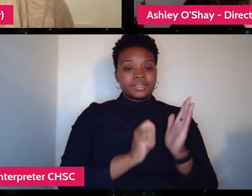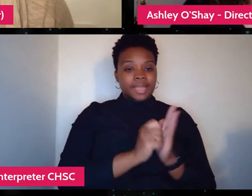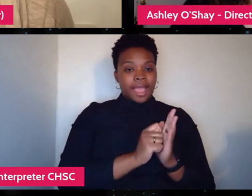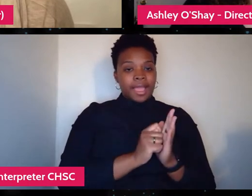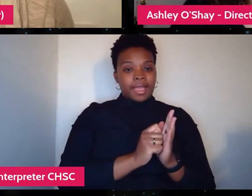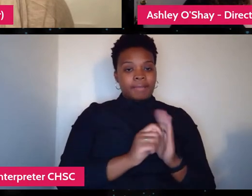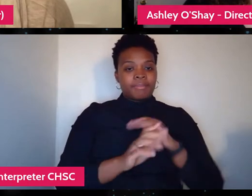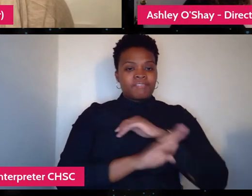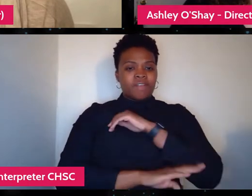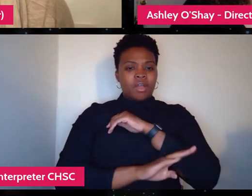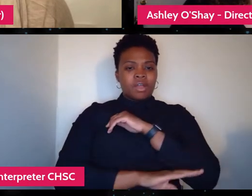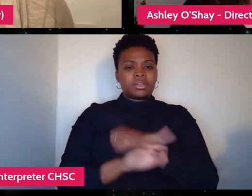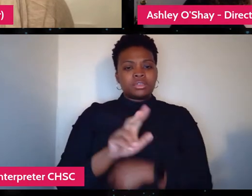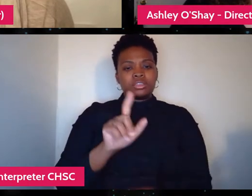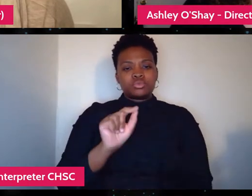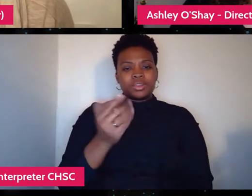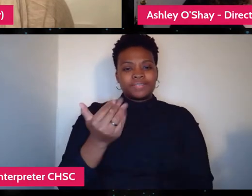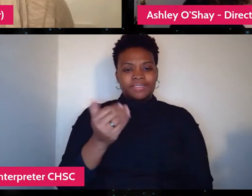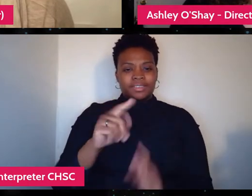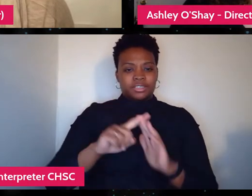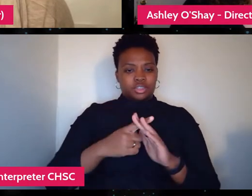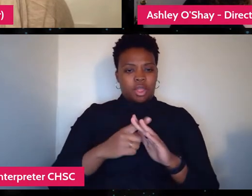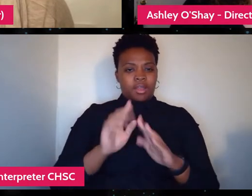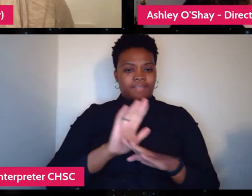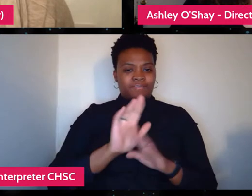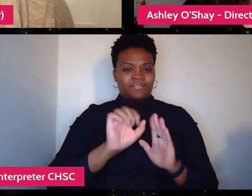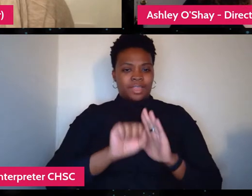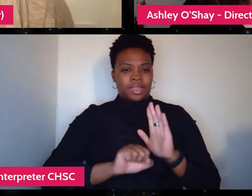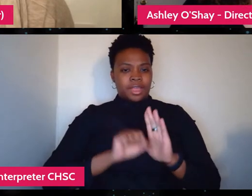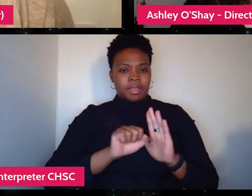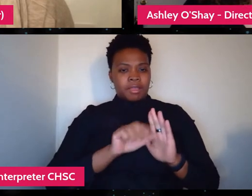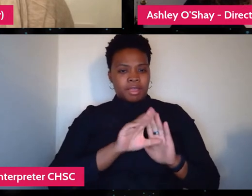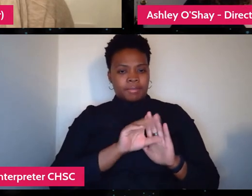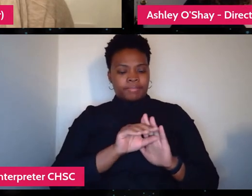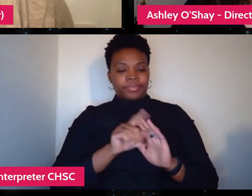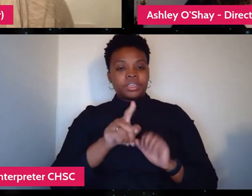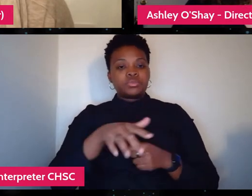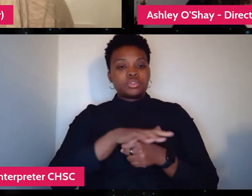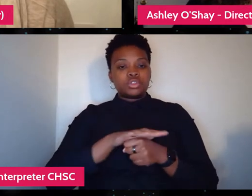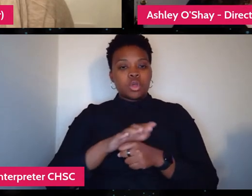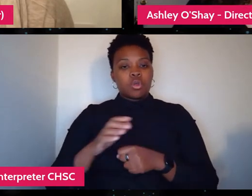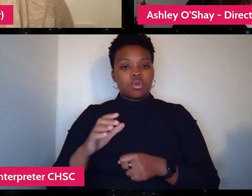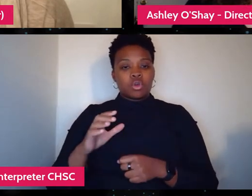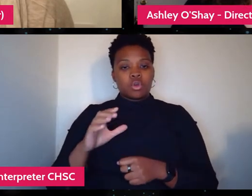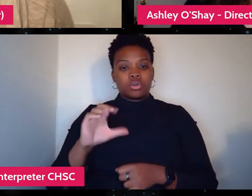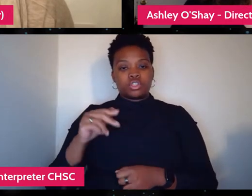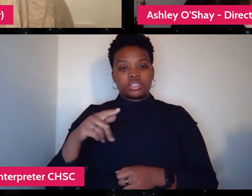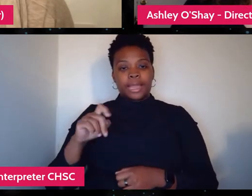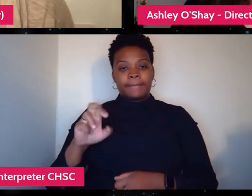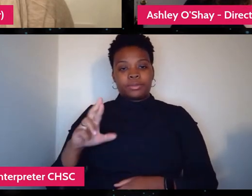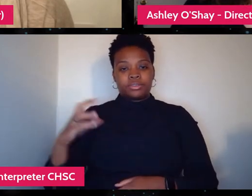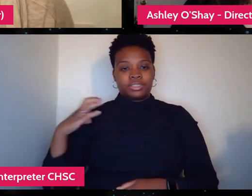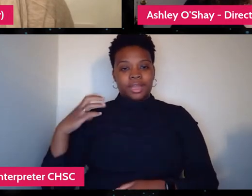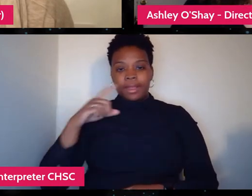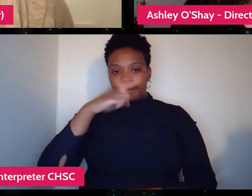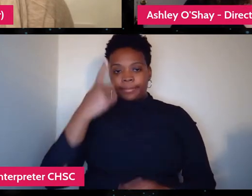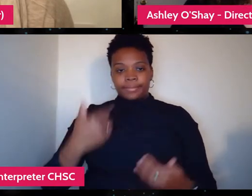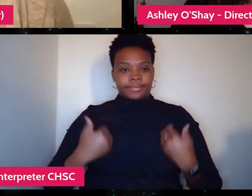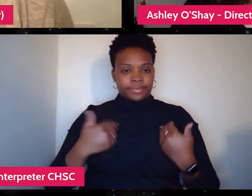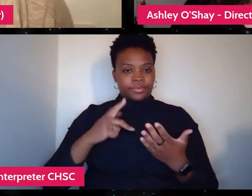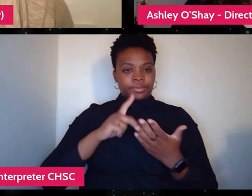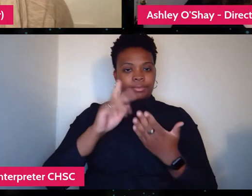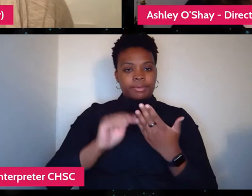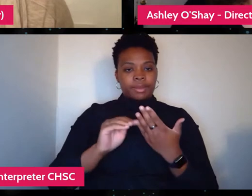fall of 2015, when we began filming, she was the local chapter chair of Black Youth Project 100.